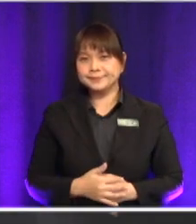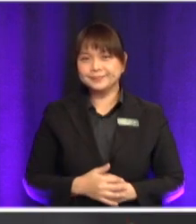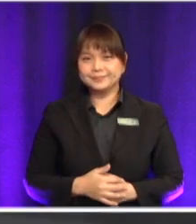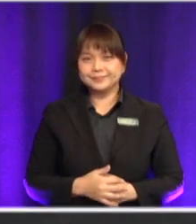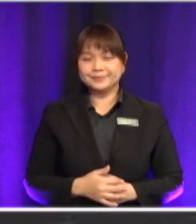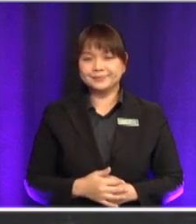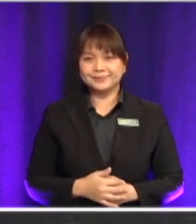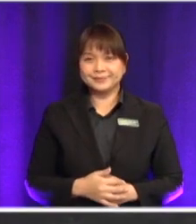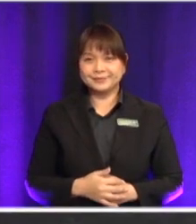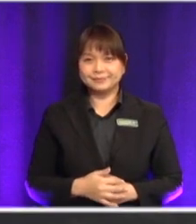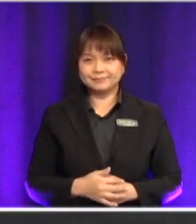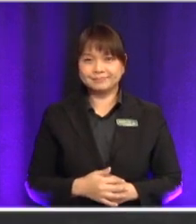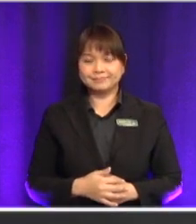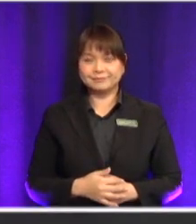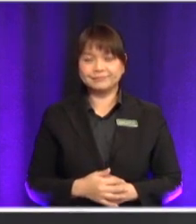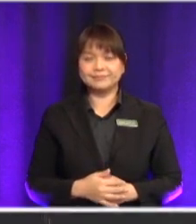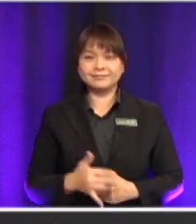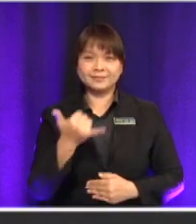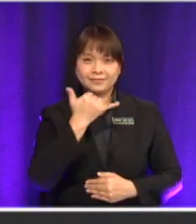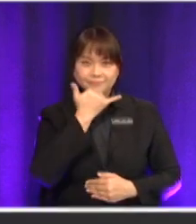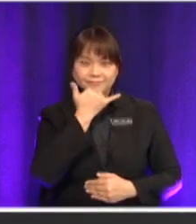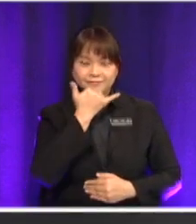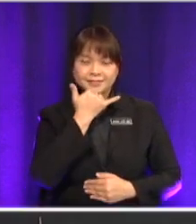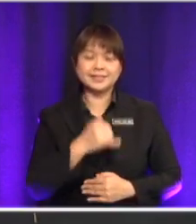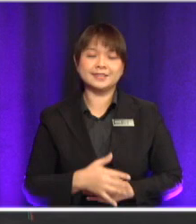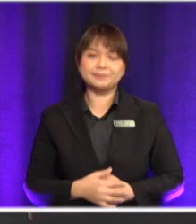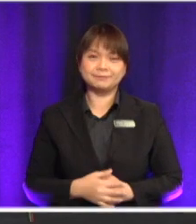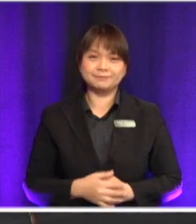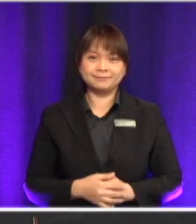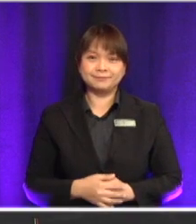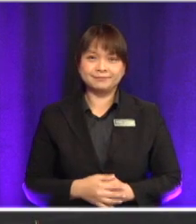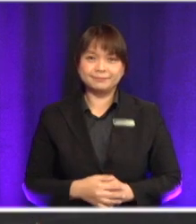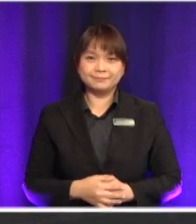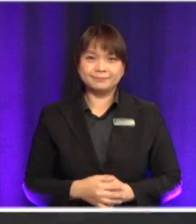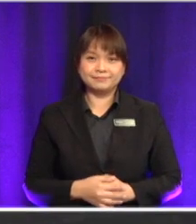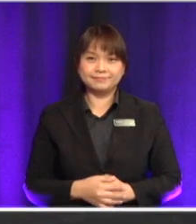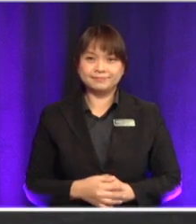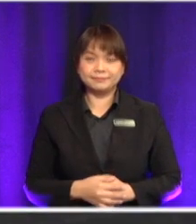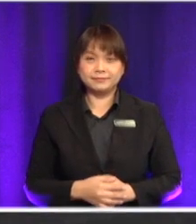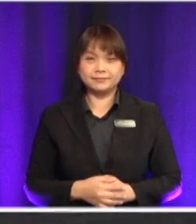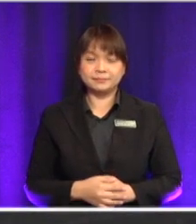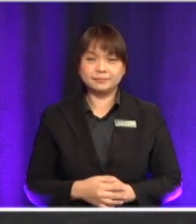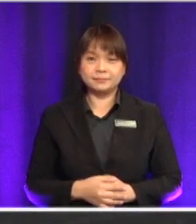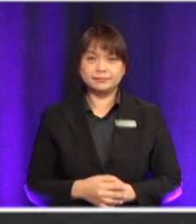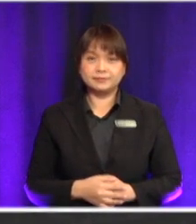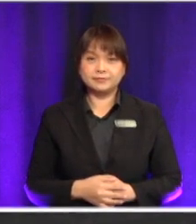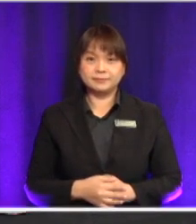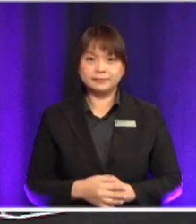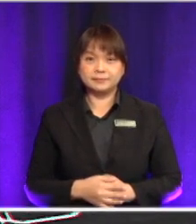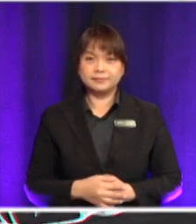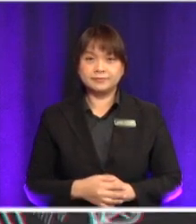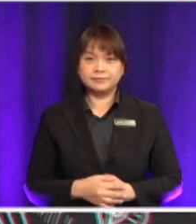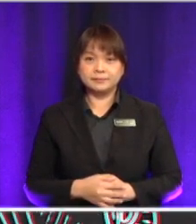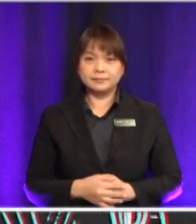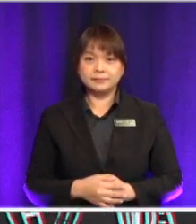False. False. Yes, it's false. Wonderful. Okay, we are not watched all the time. Okay,